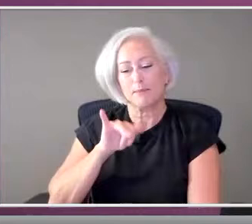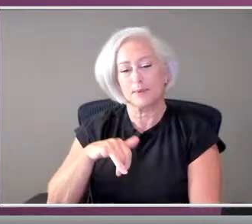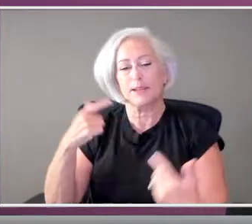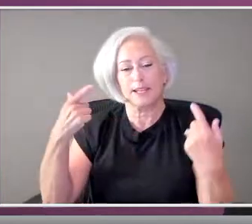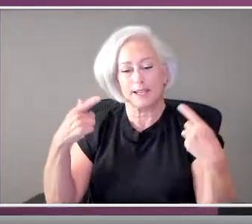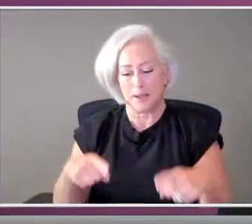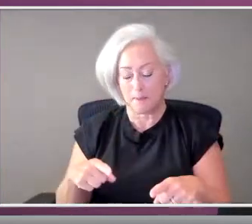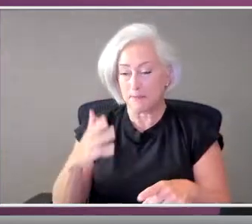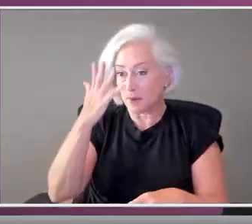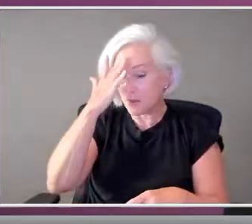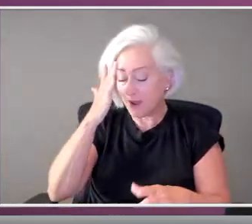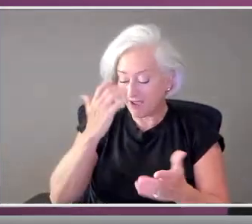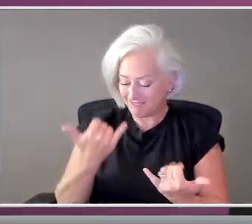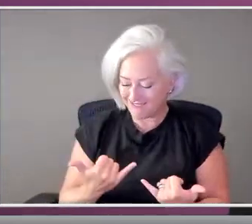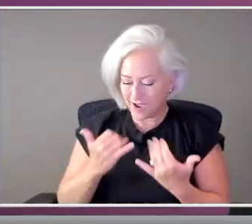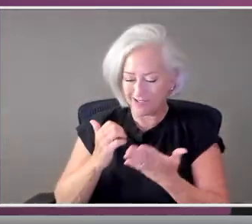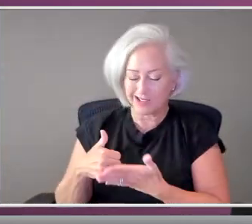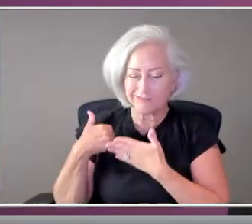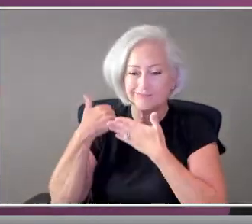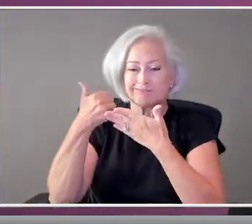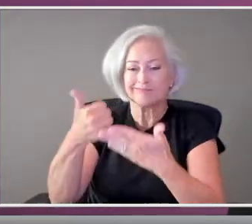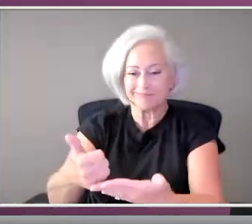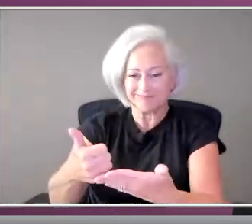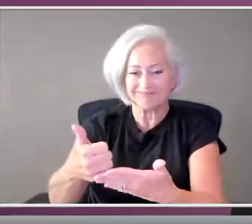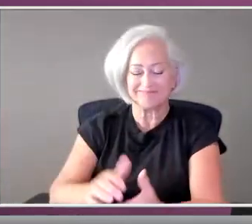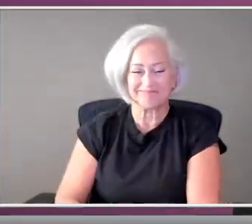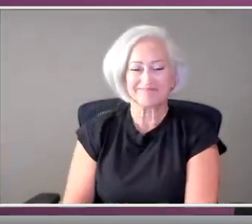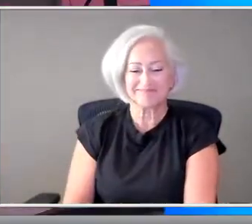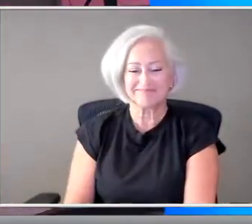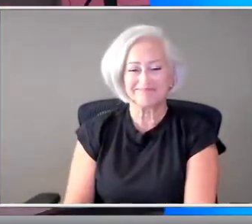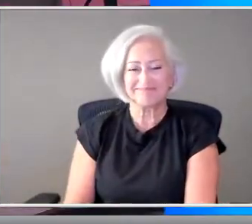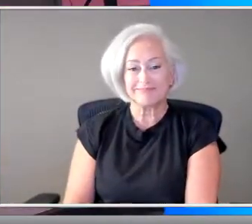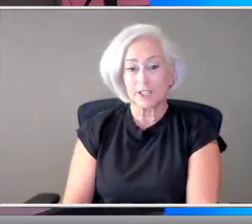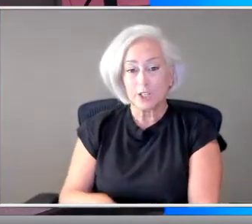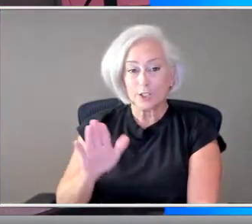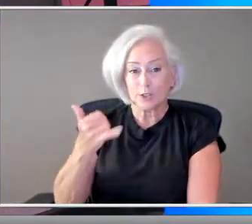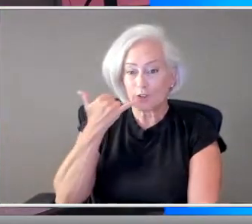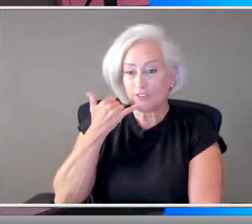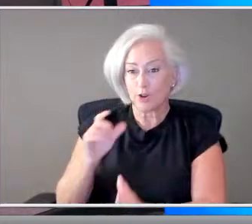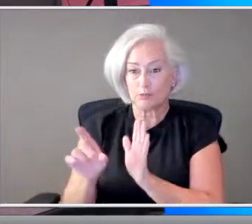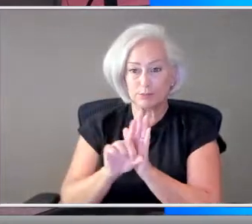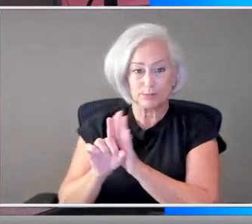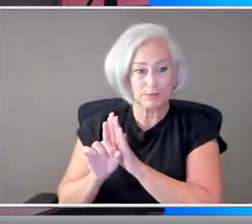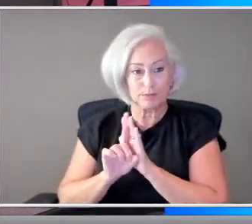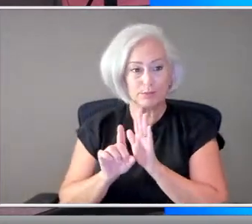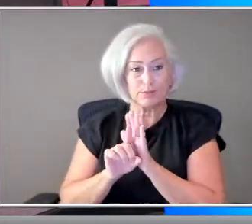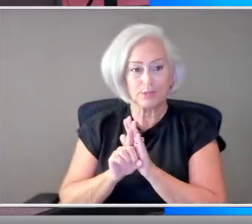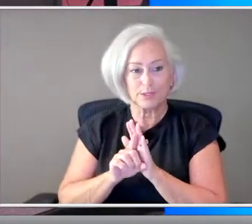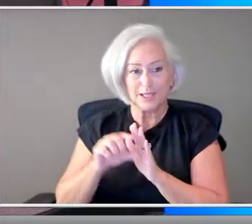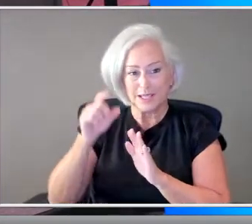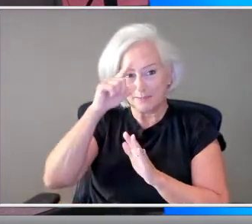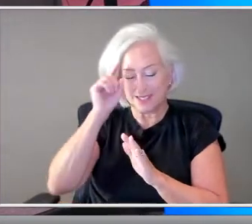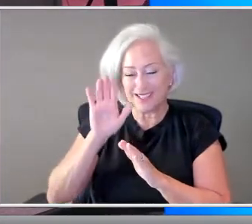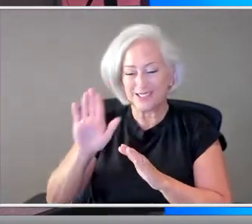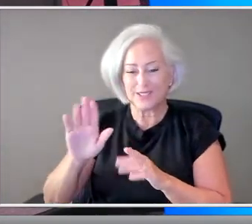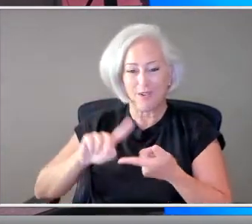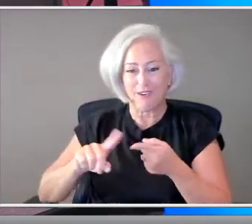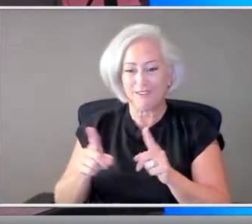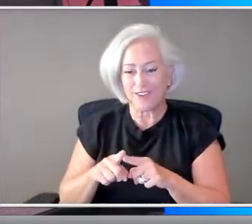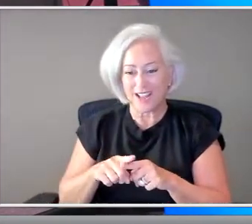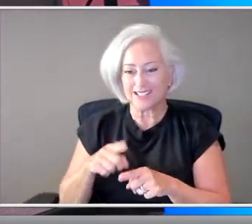help others, now in turn. So. Is your phone going off because all your friends are texting you and saying they're watching you right